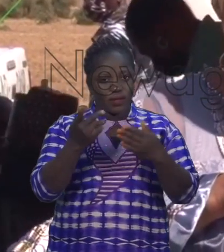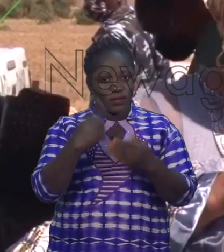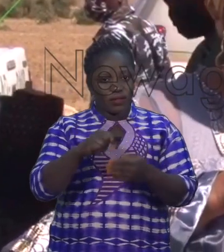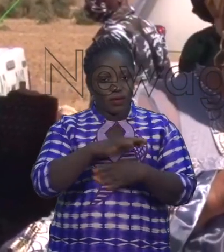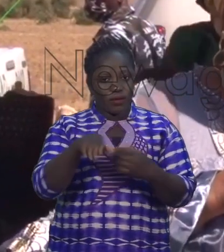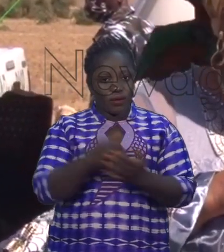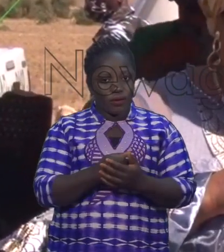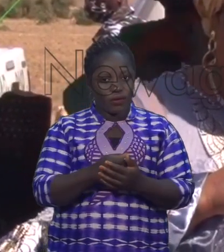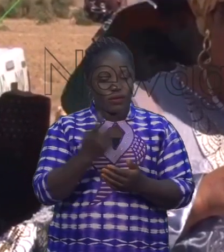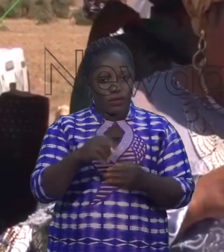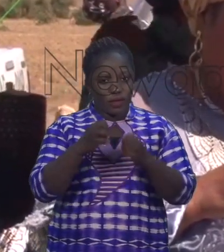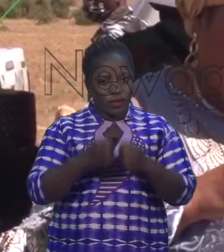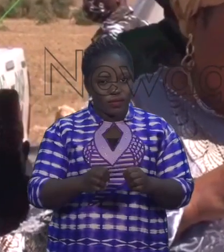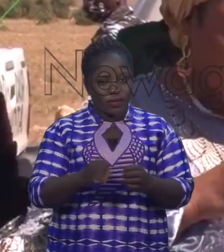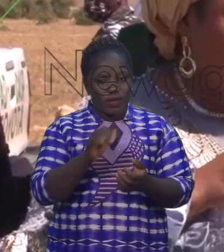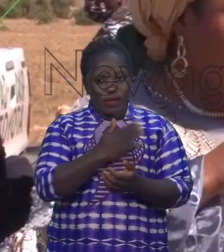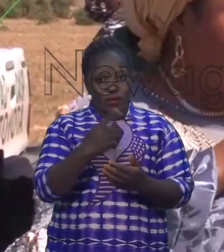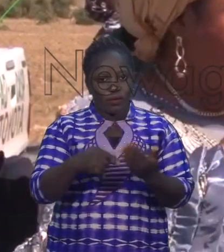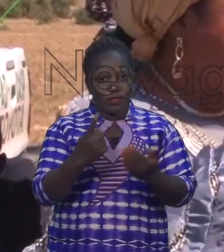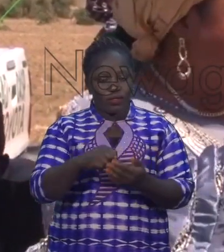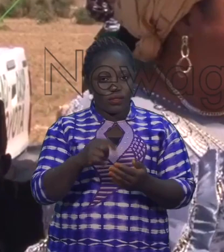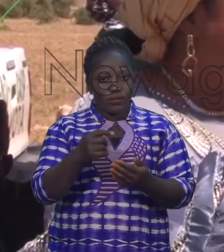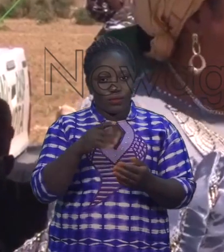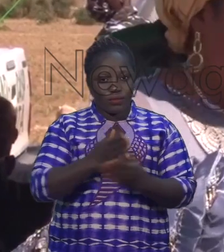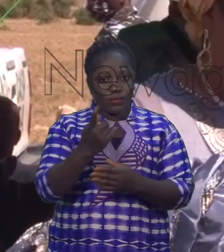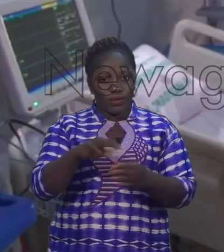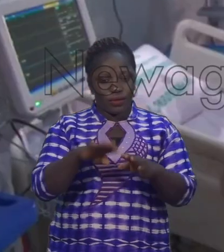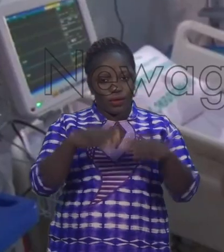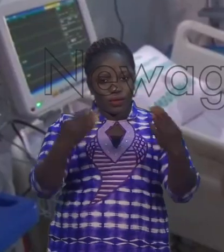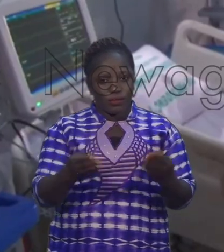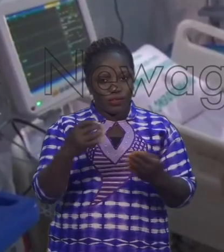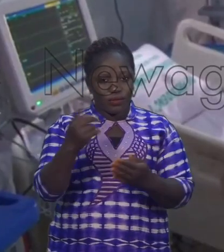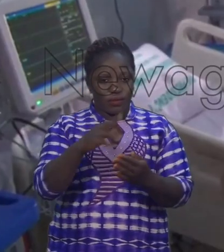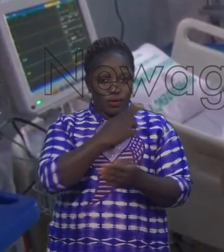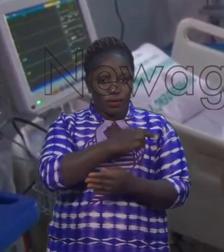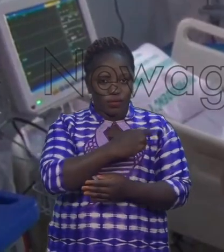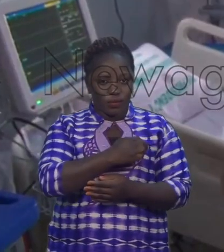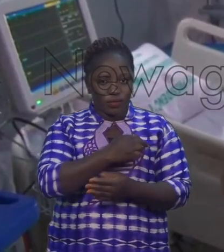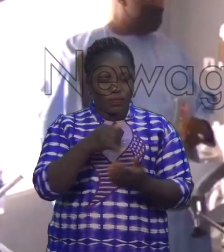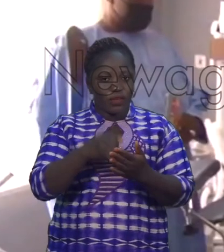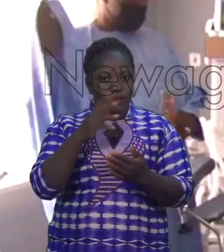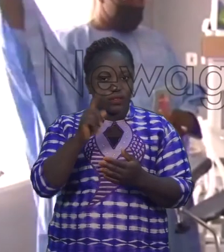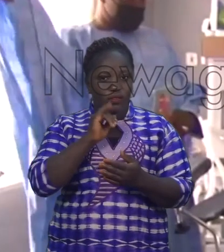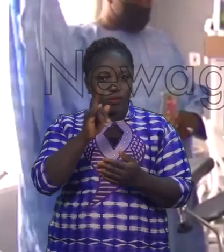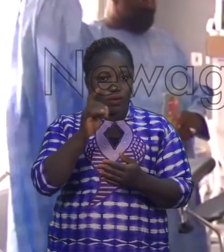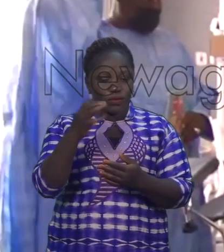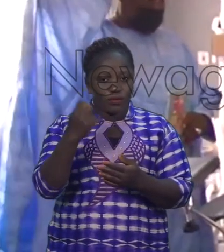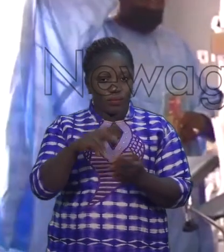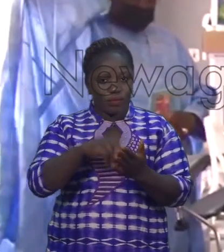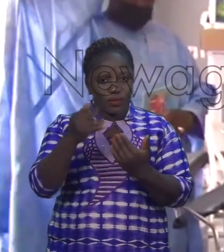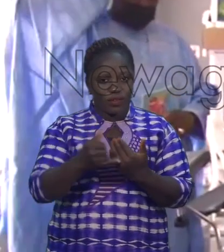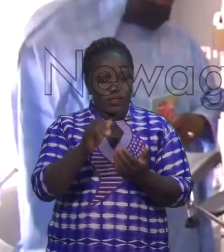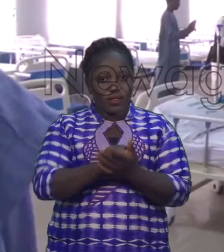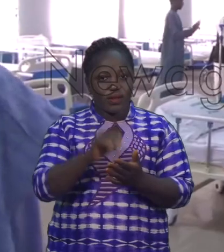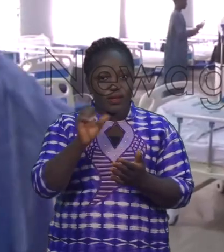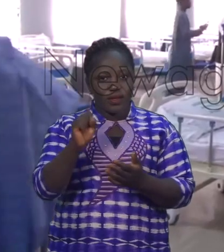Adefulire, thanked all that were present to witness the commissioning of the hospital. She disclosed that the project is one of the projects SDGs has